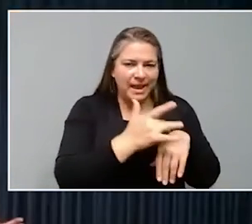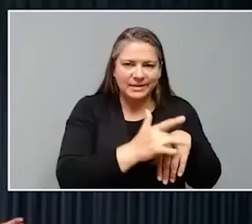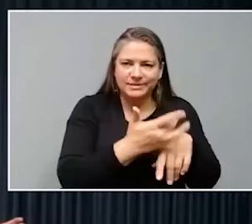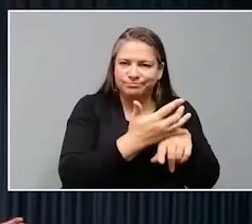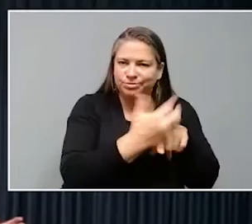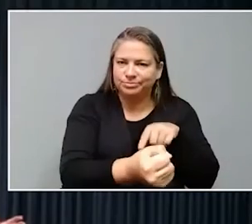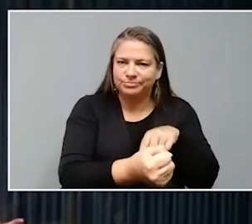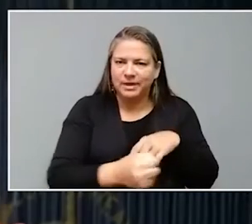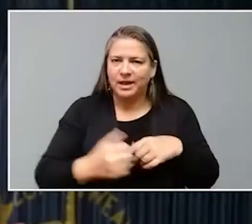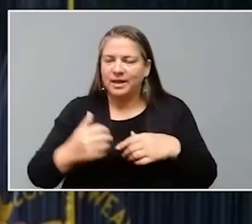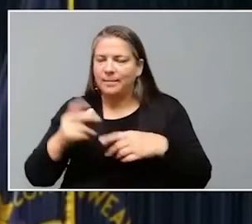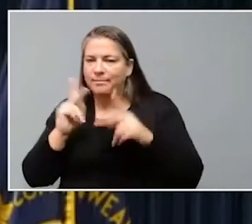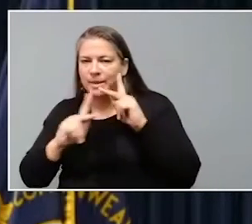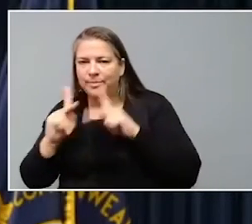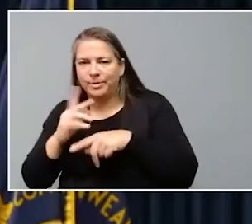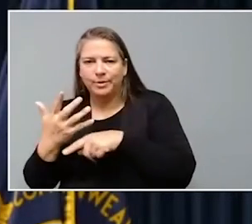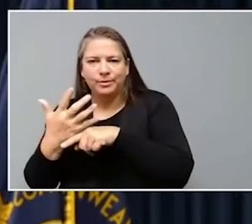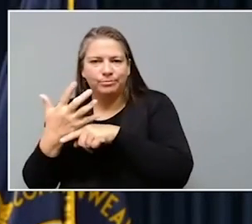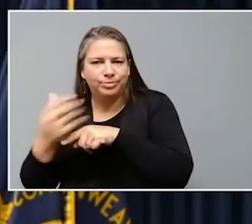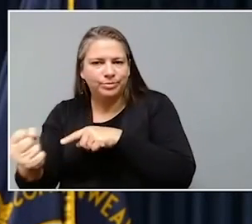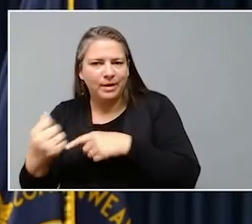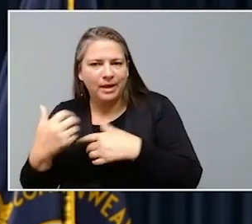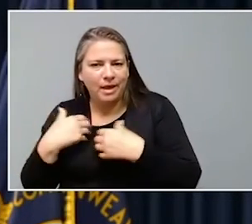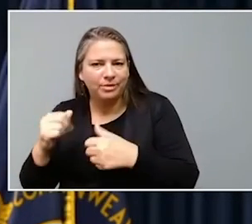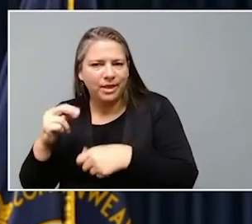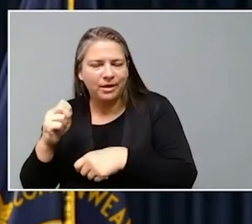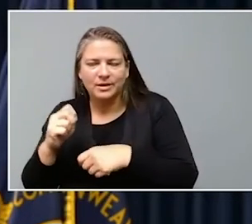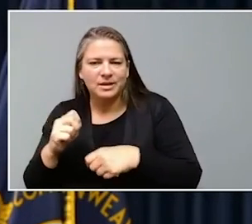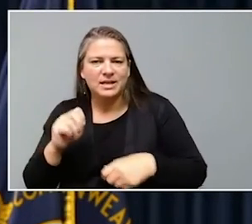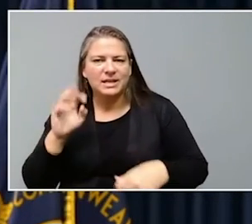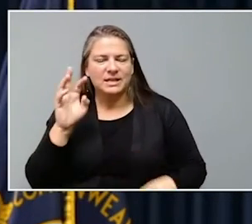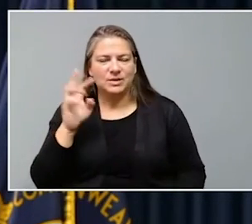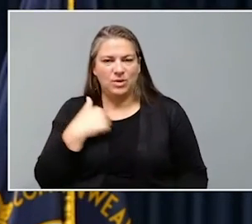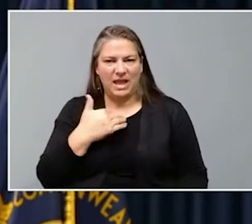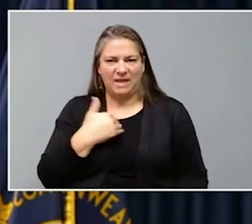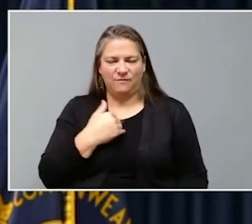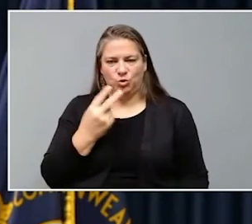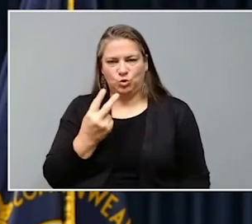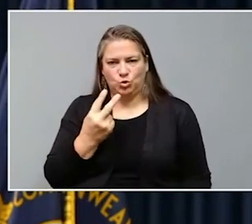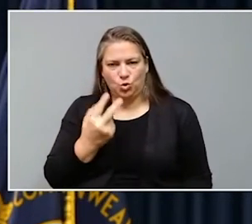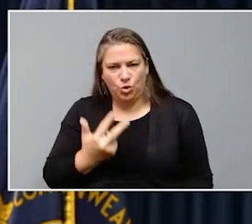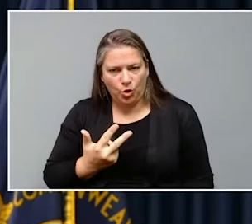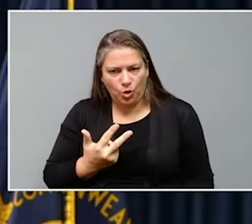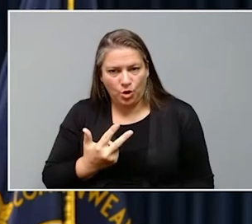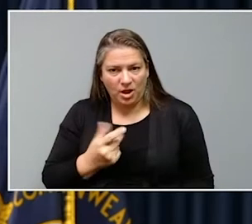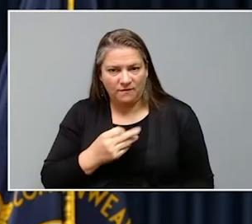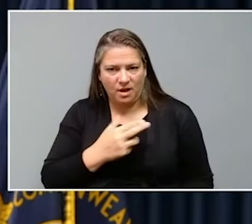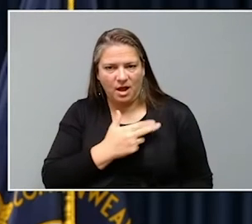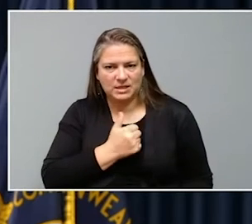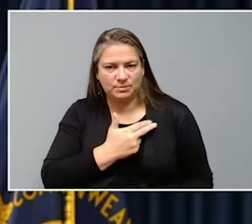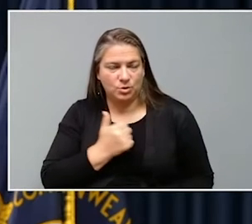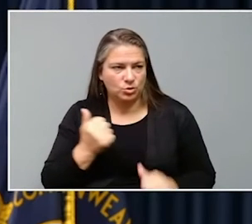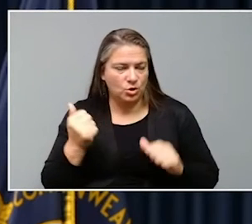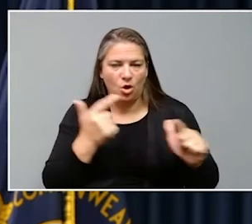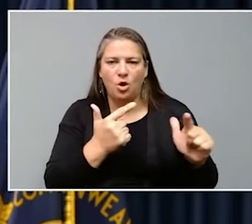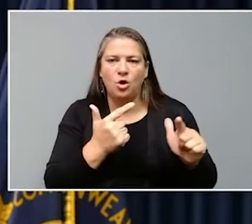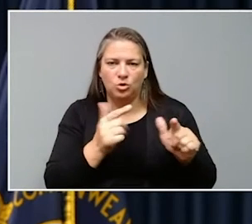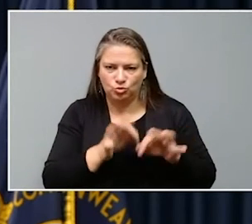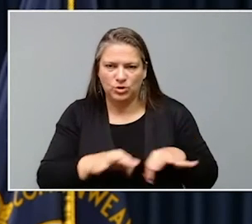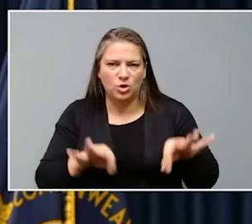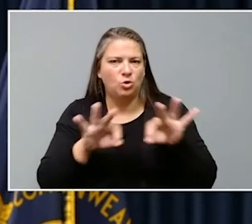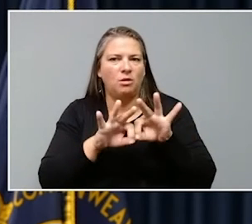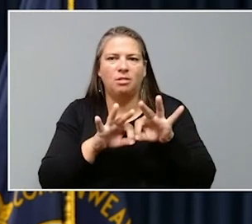capacity. Actually, 62 of 96, we've reached two-thirds of our hospitals at critical staffing